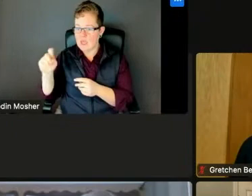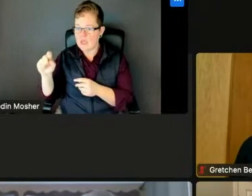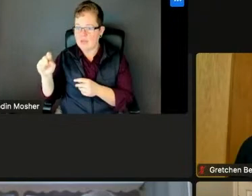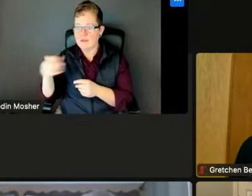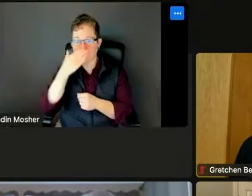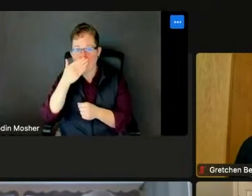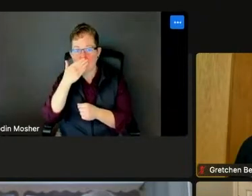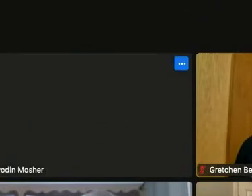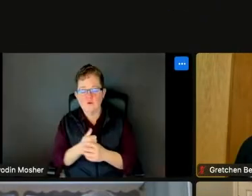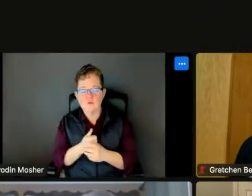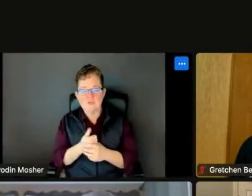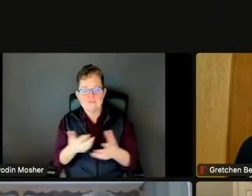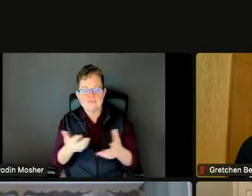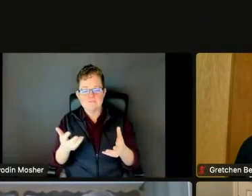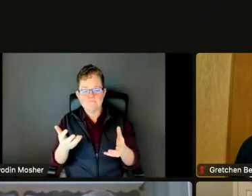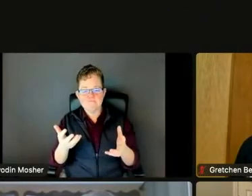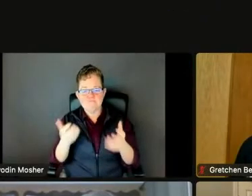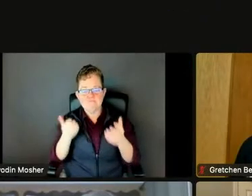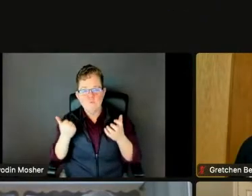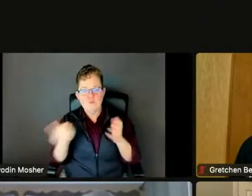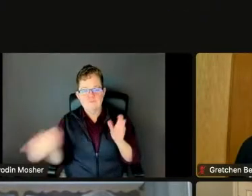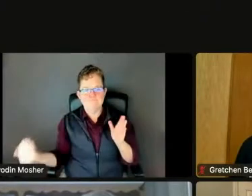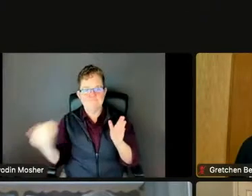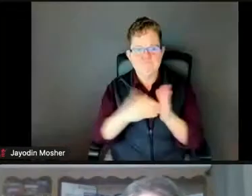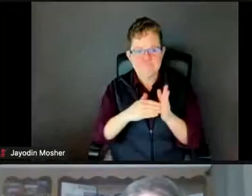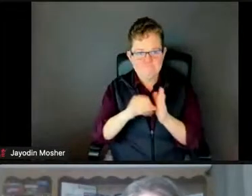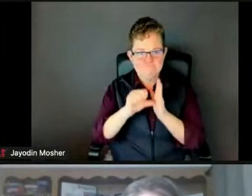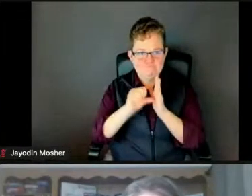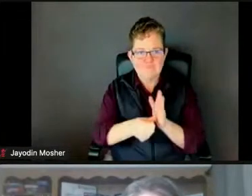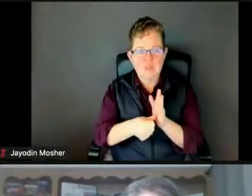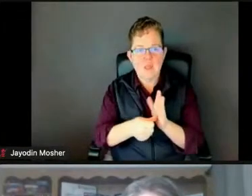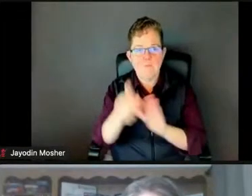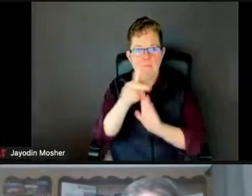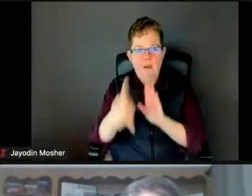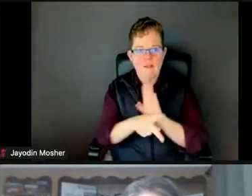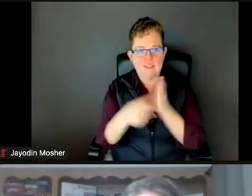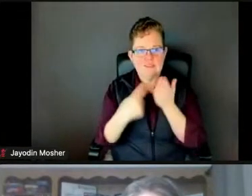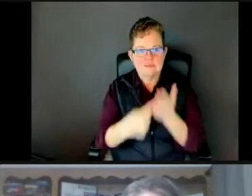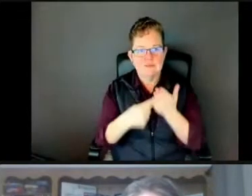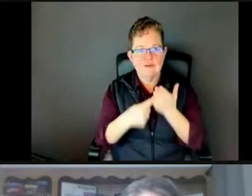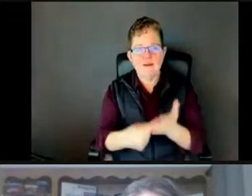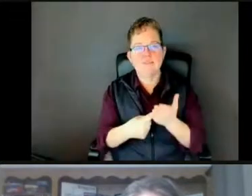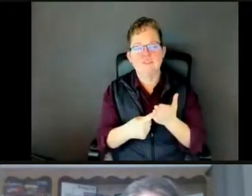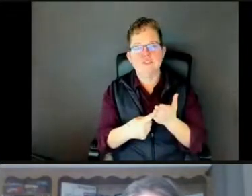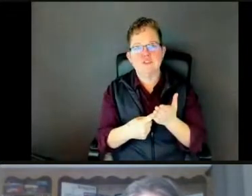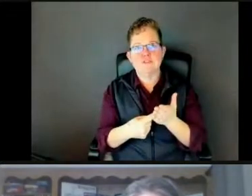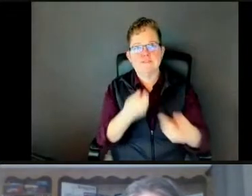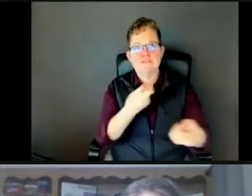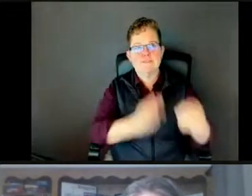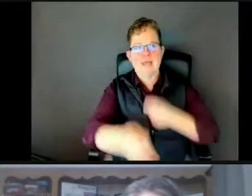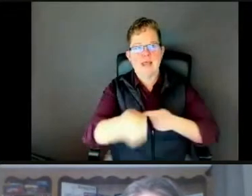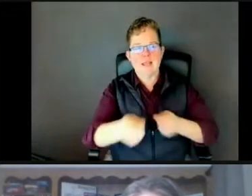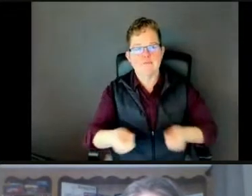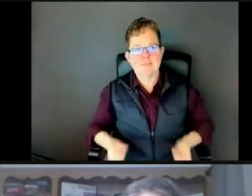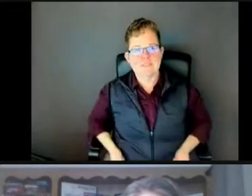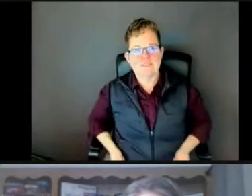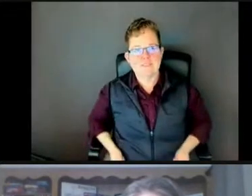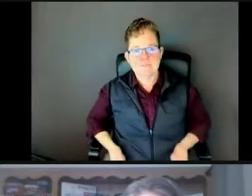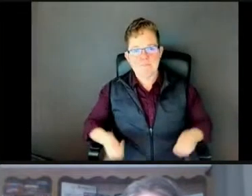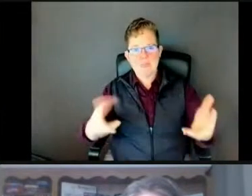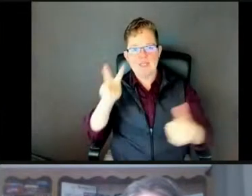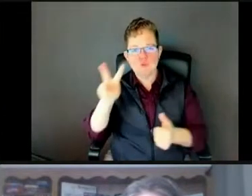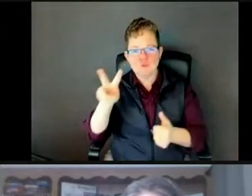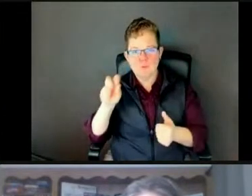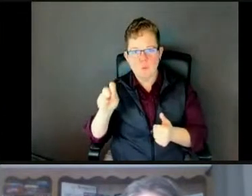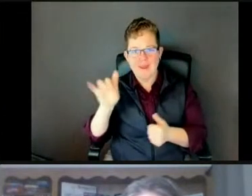Thank you. I just want to just reiterate in terms of the policy discussion that instead of spending $2.8